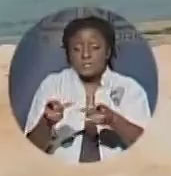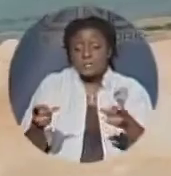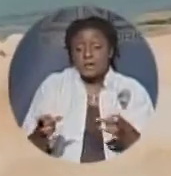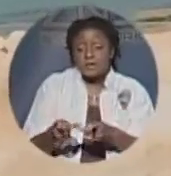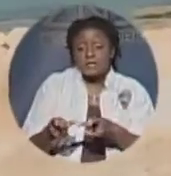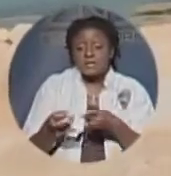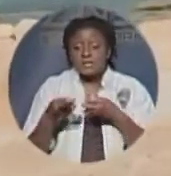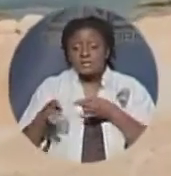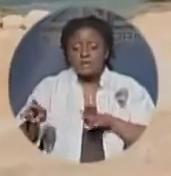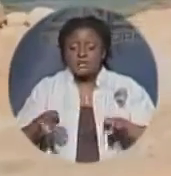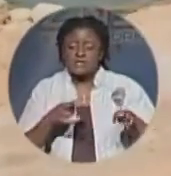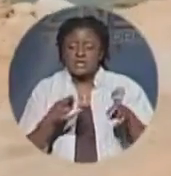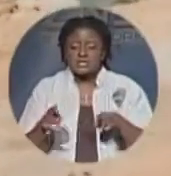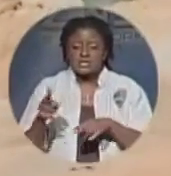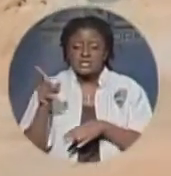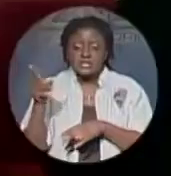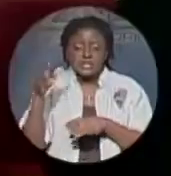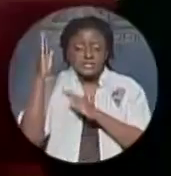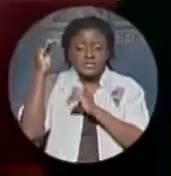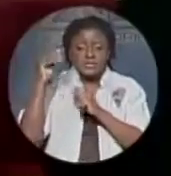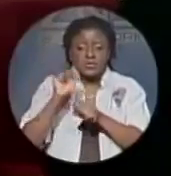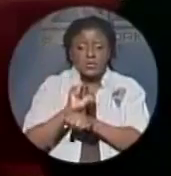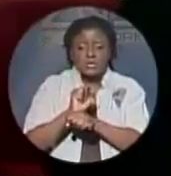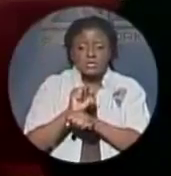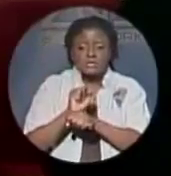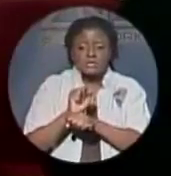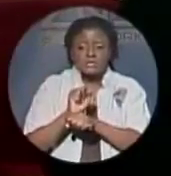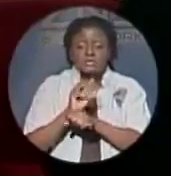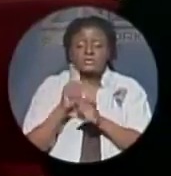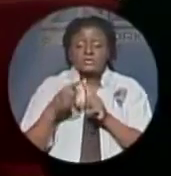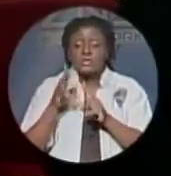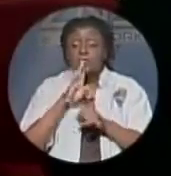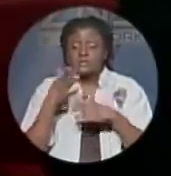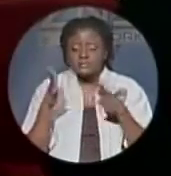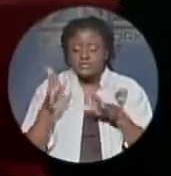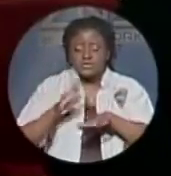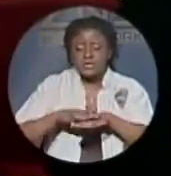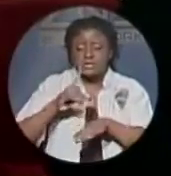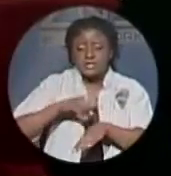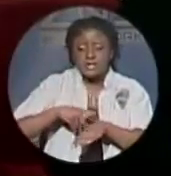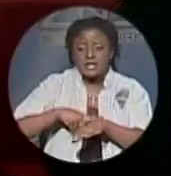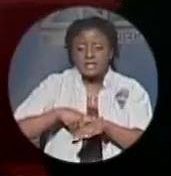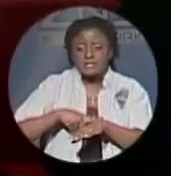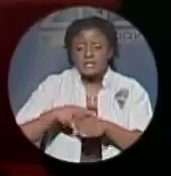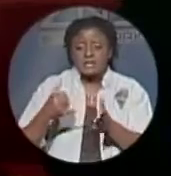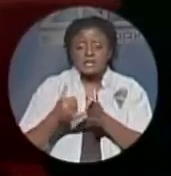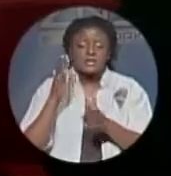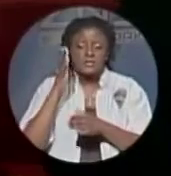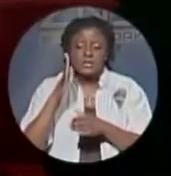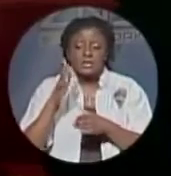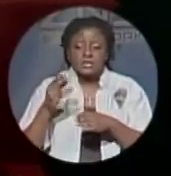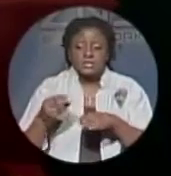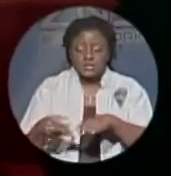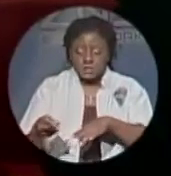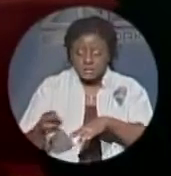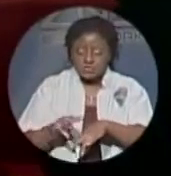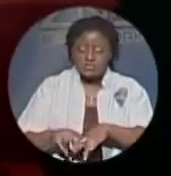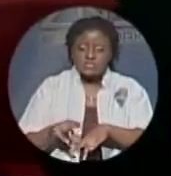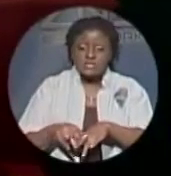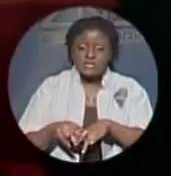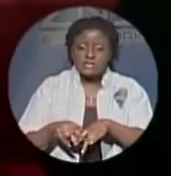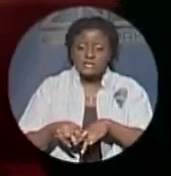done on time and in the best of quality. When completed, the project will increase the recreational beach area by some